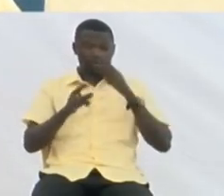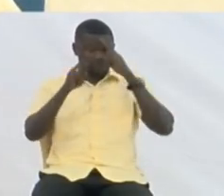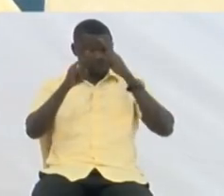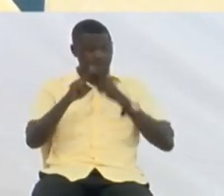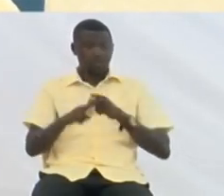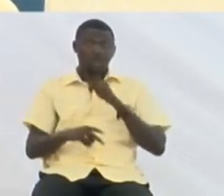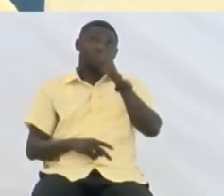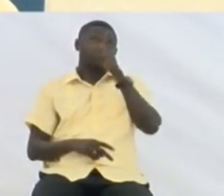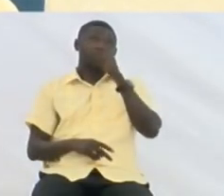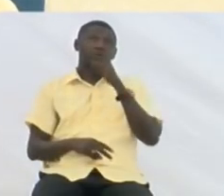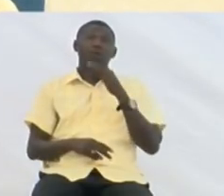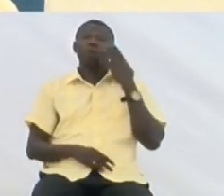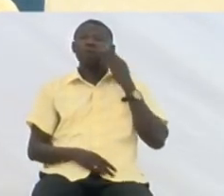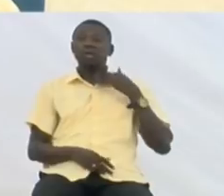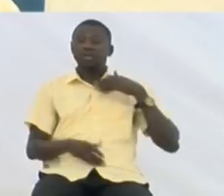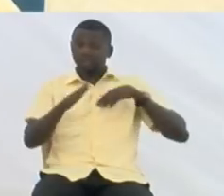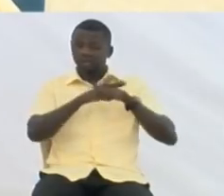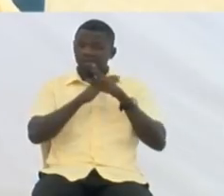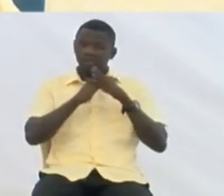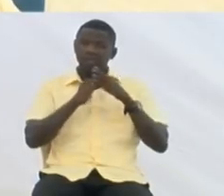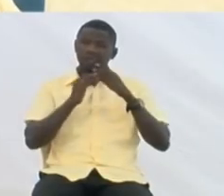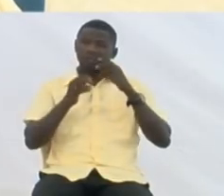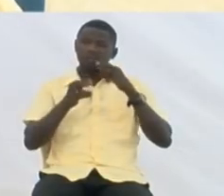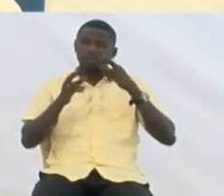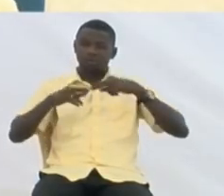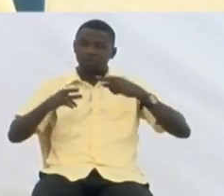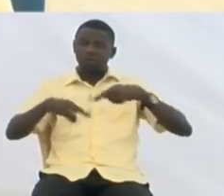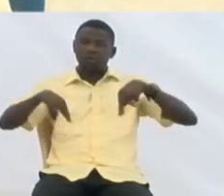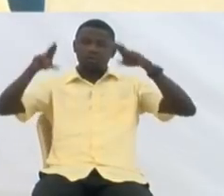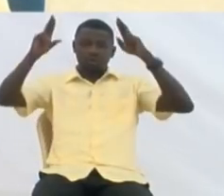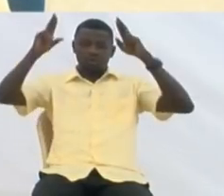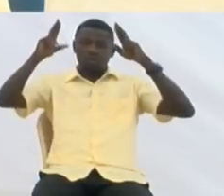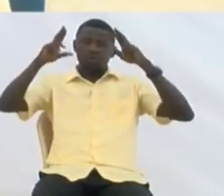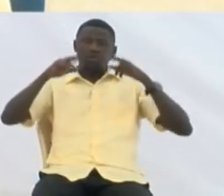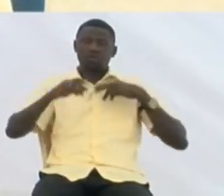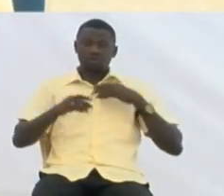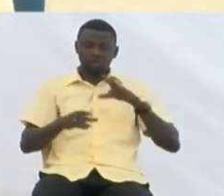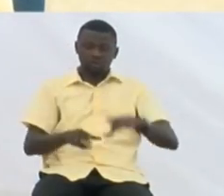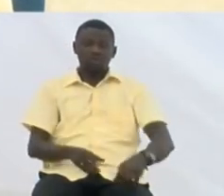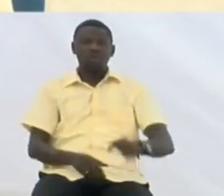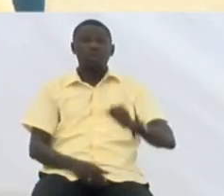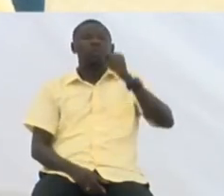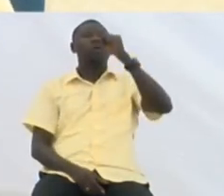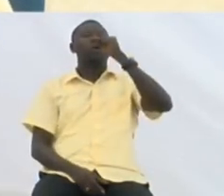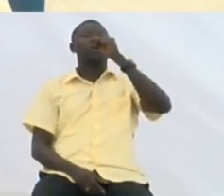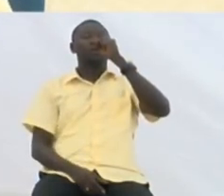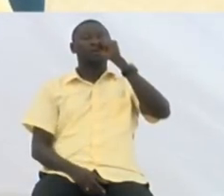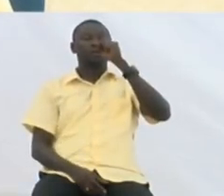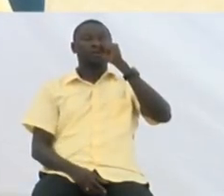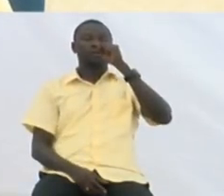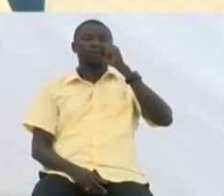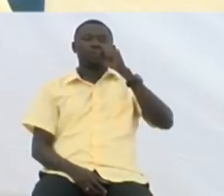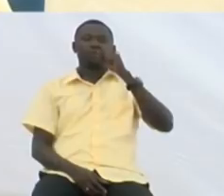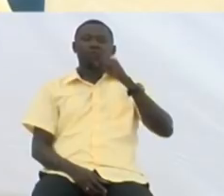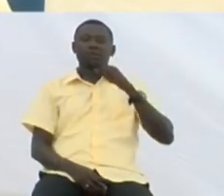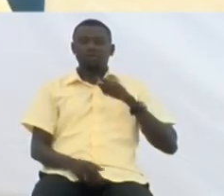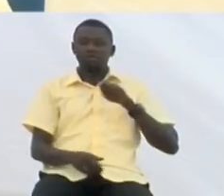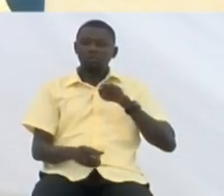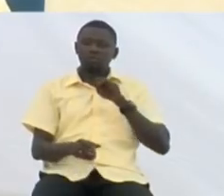dun ta jamen kon. When I got inside the mosque, I took the mic and I put on the